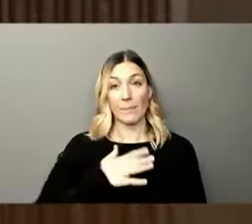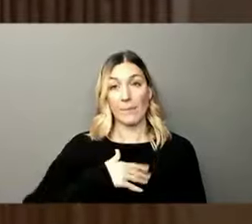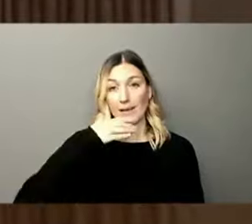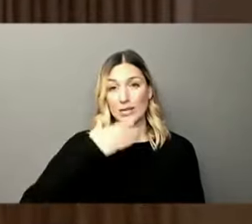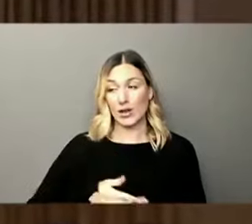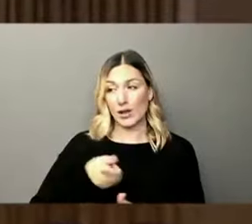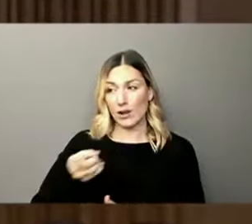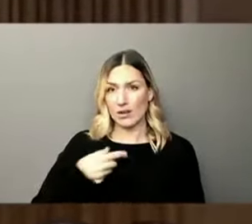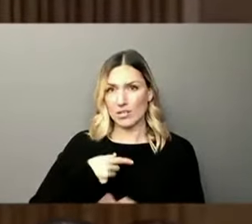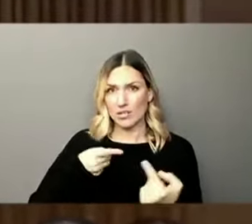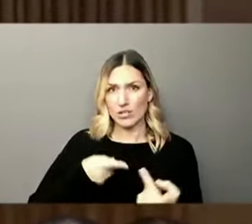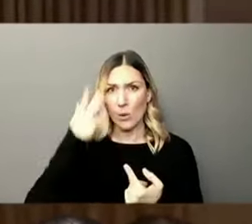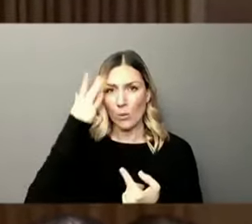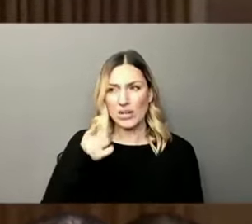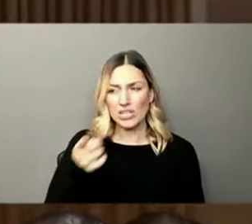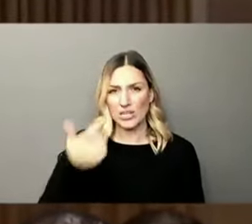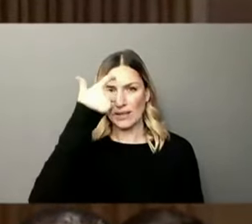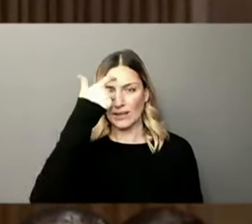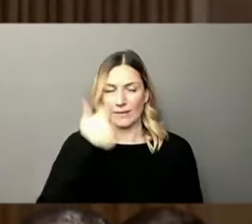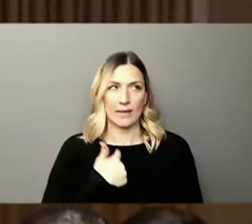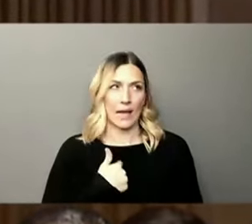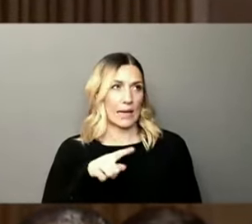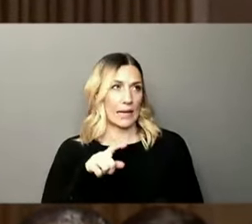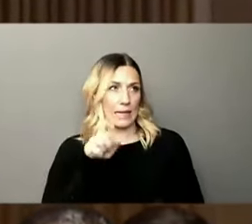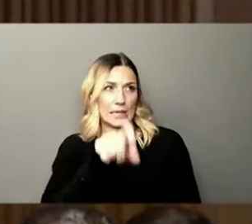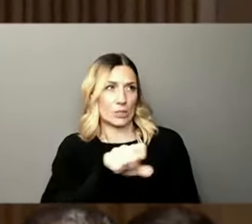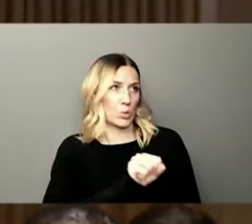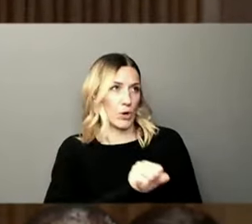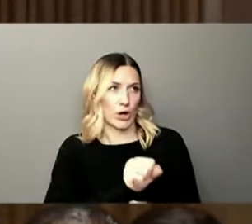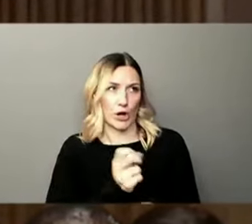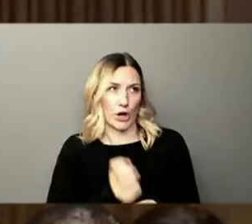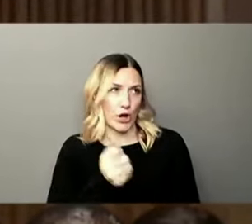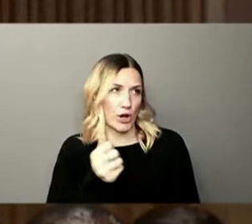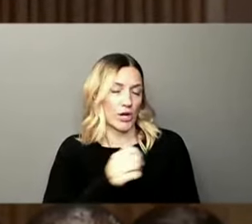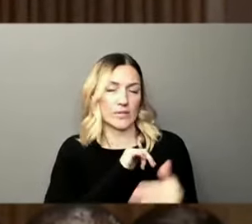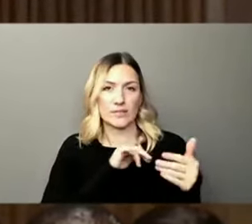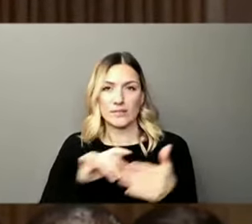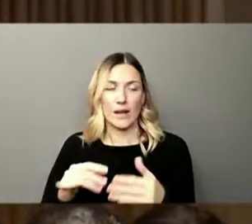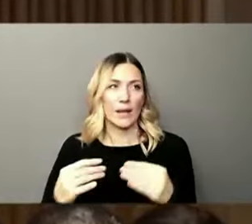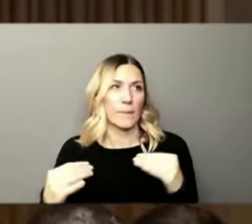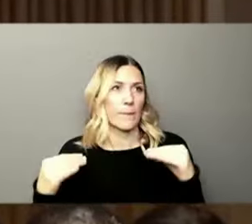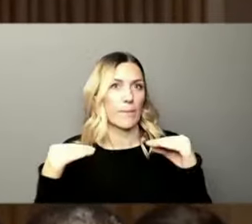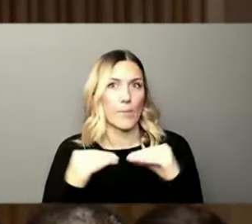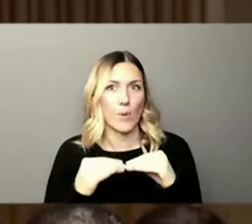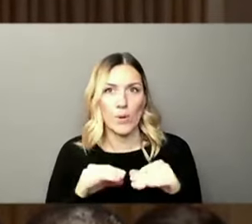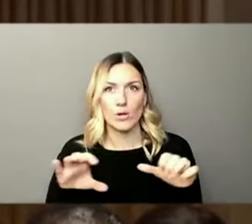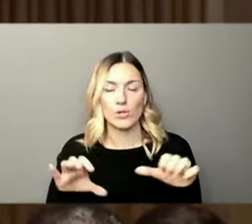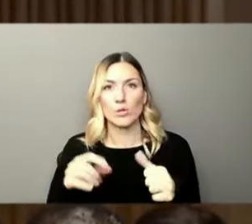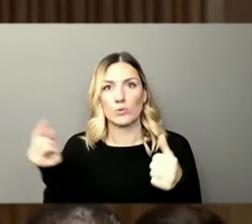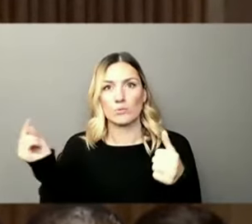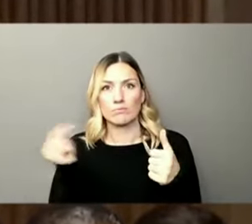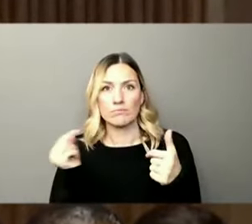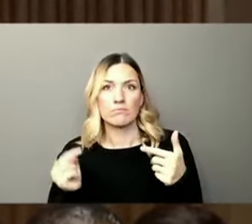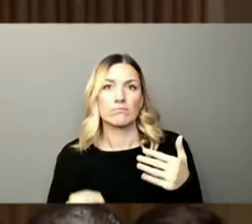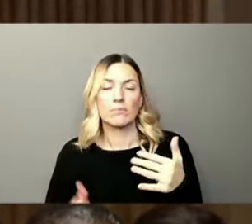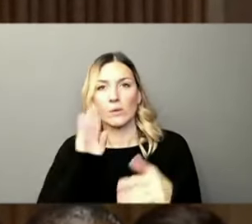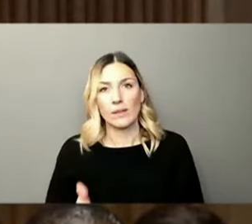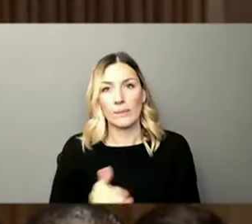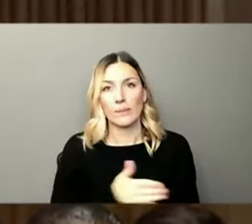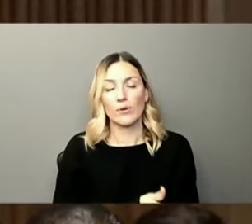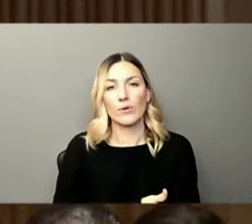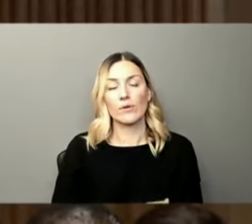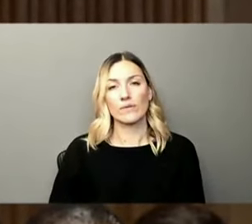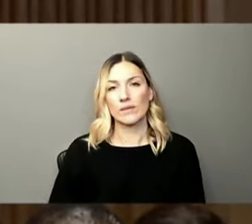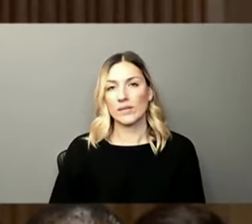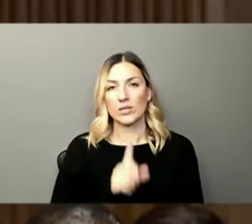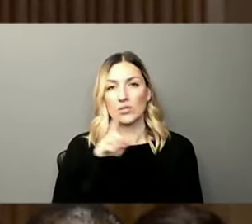kind of tells herself, well, I just need to work harder. I just need to study more. I just need to do this or this or that, and things are going to get better. And the fact is that's